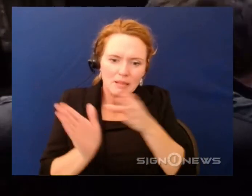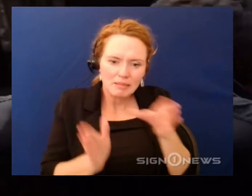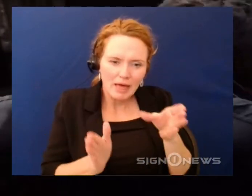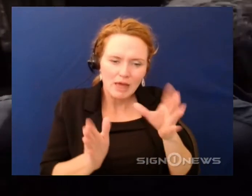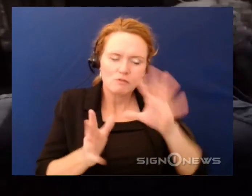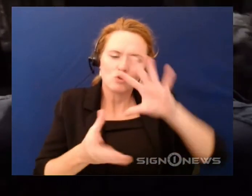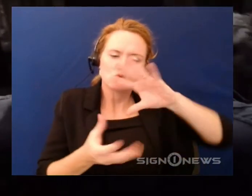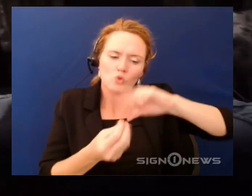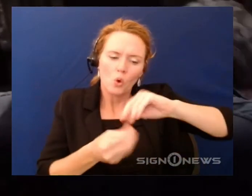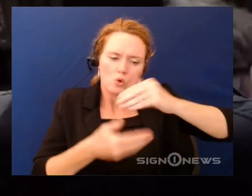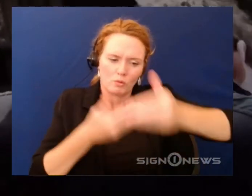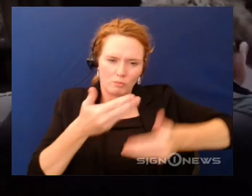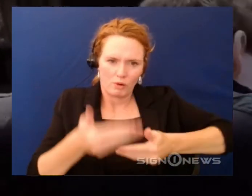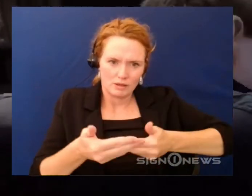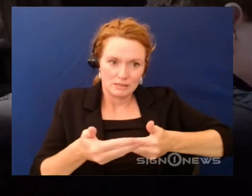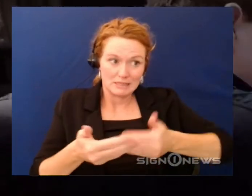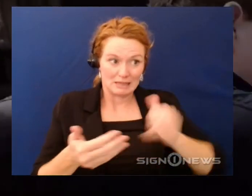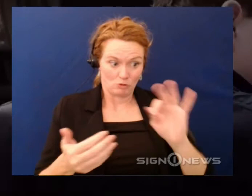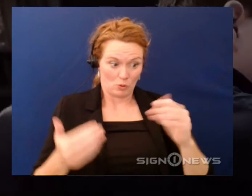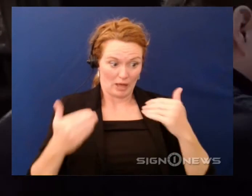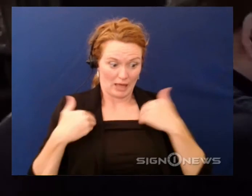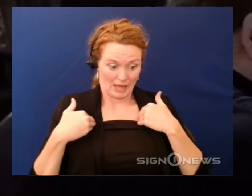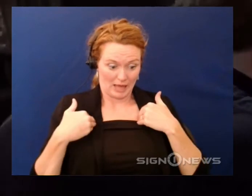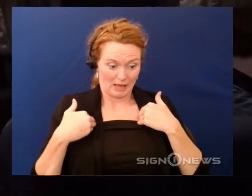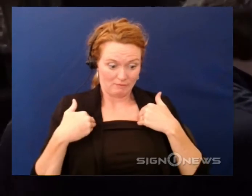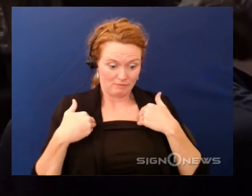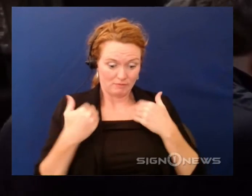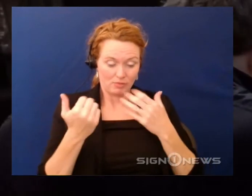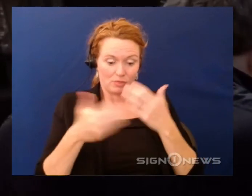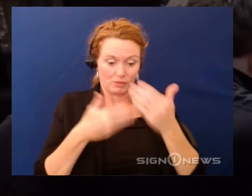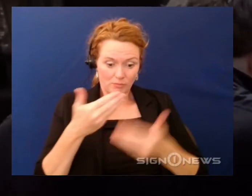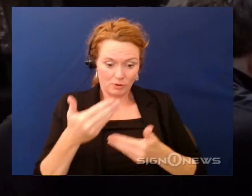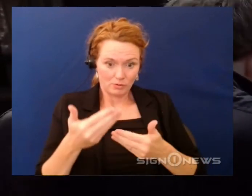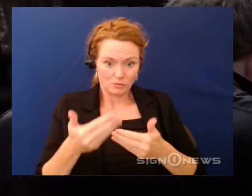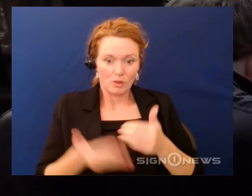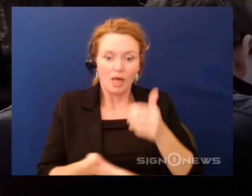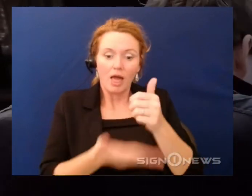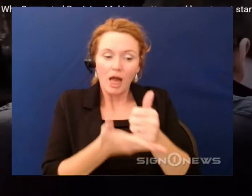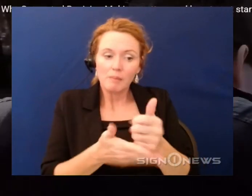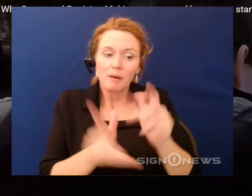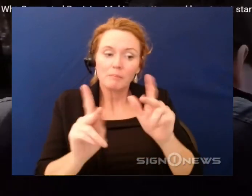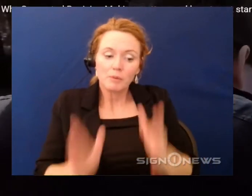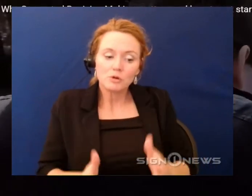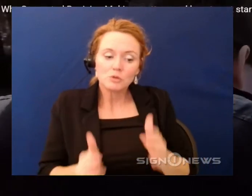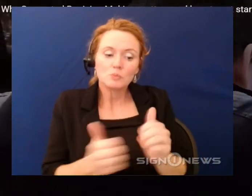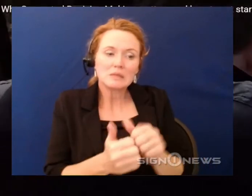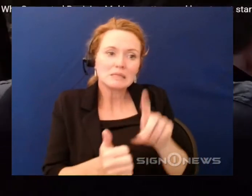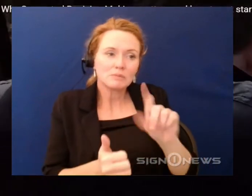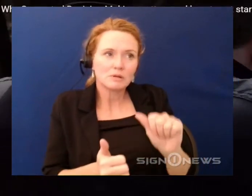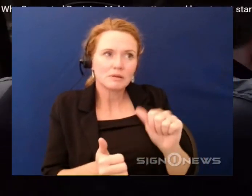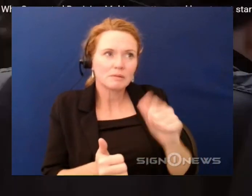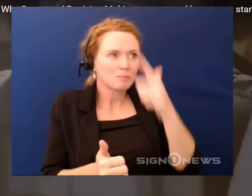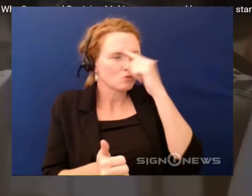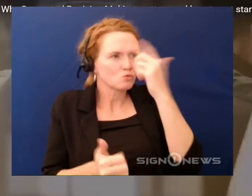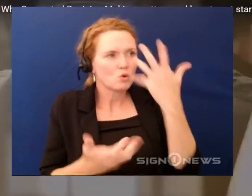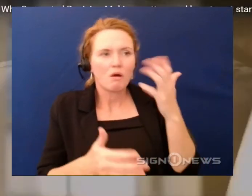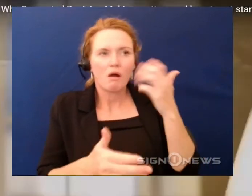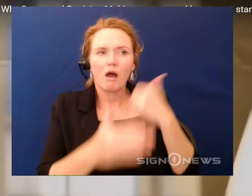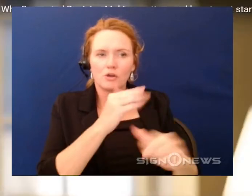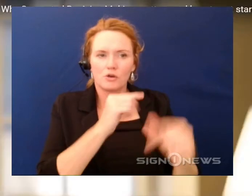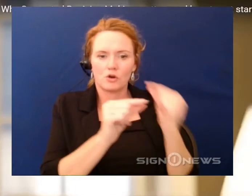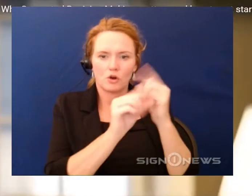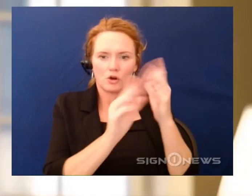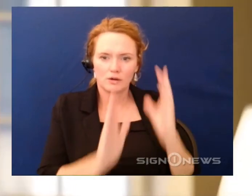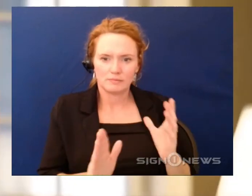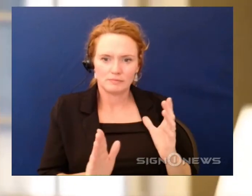process. Having a supported decision-making process can help a person with a disability avoid being under guardianship. And about